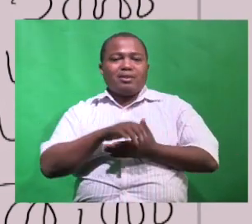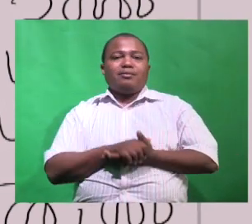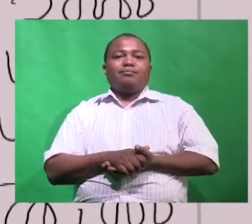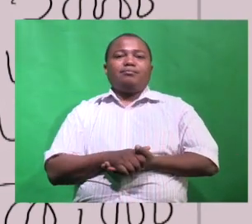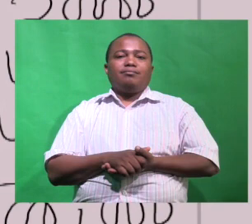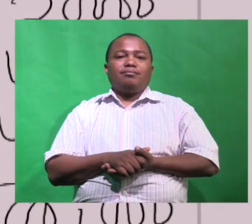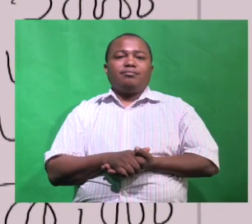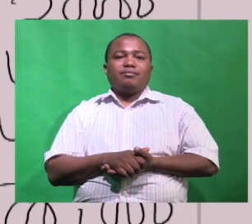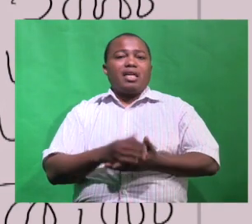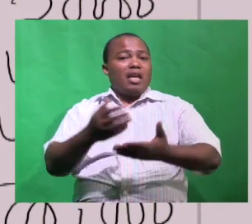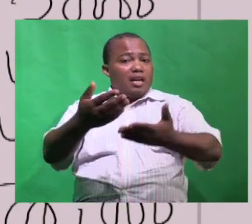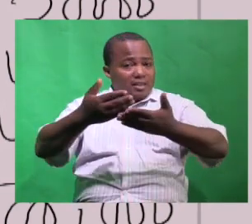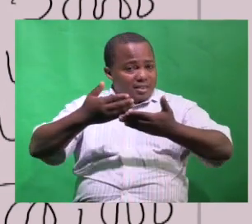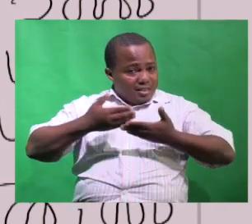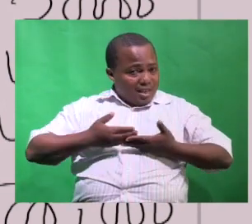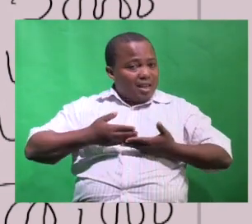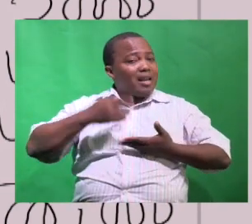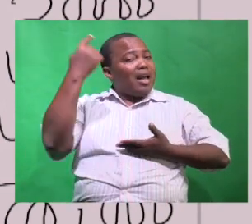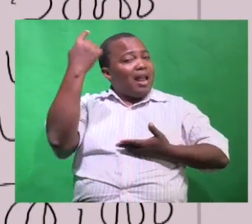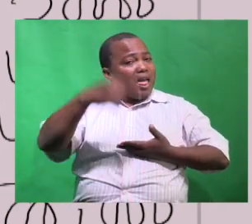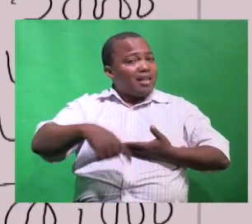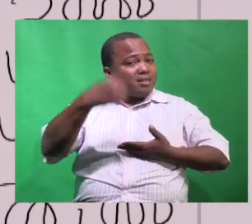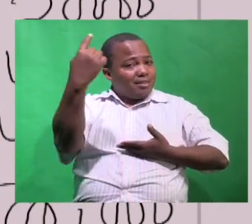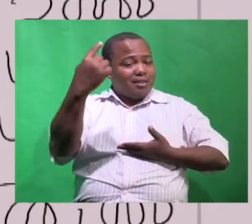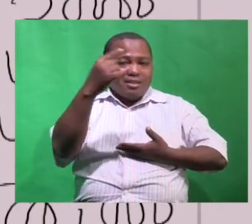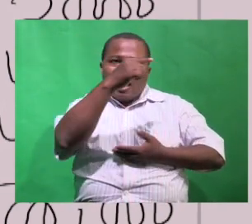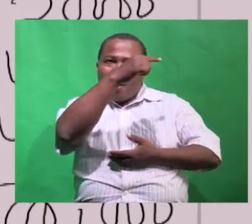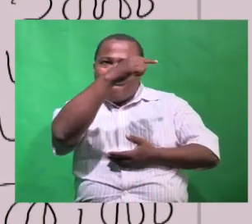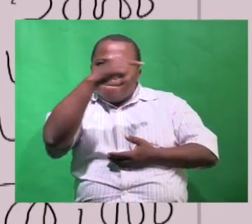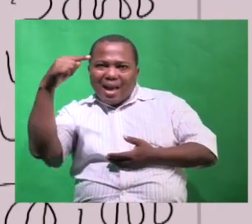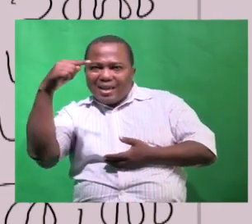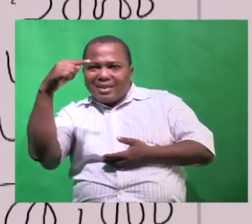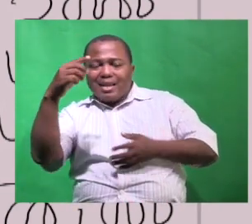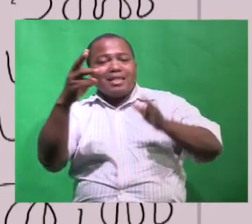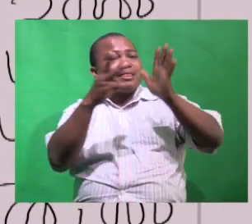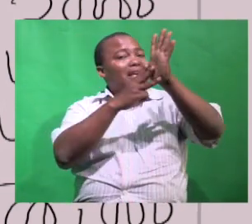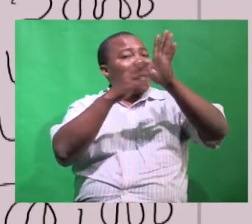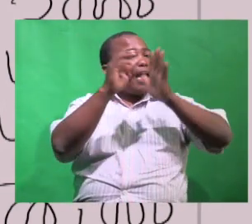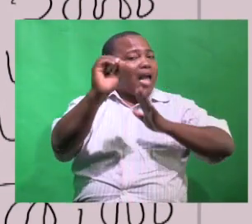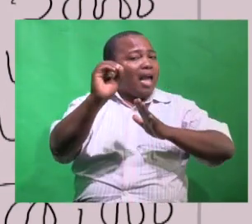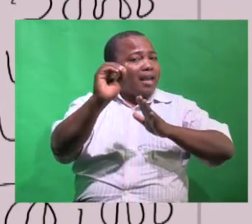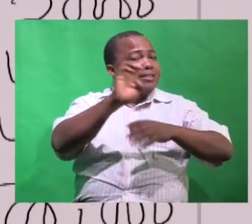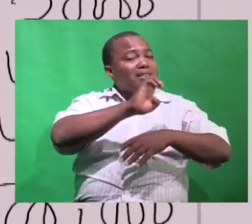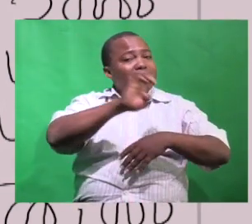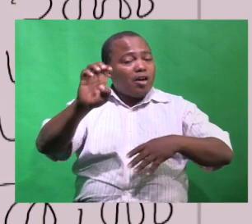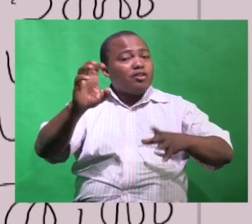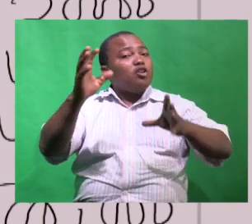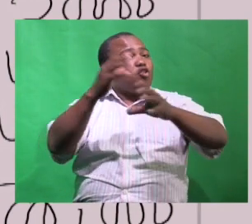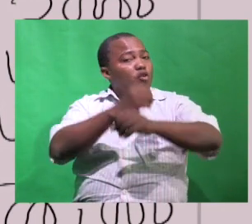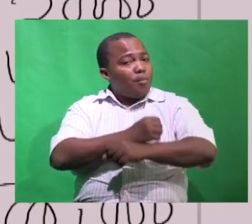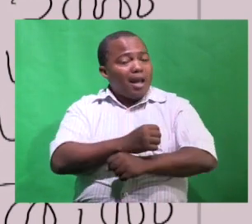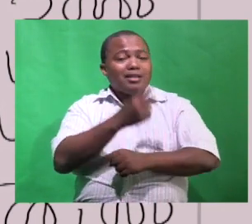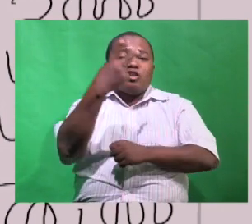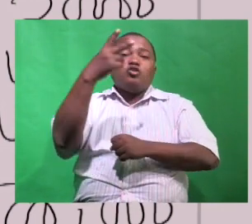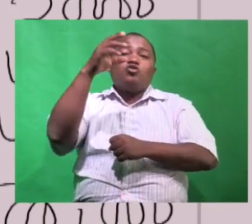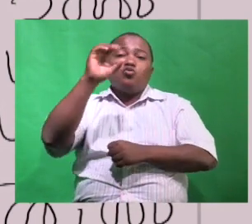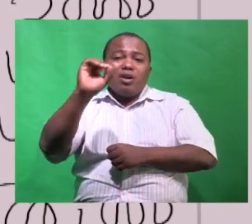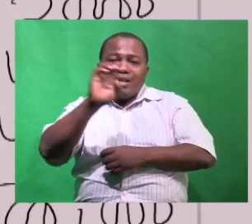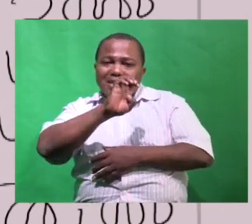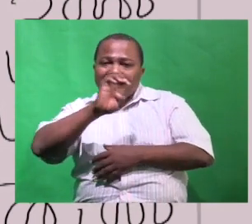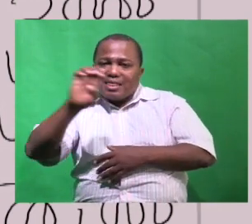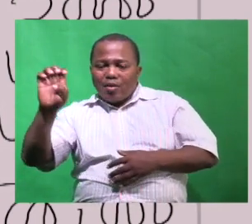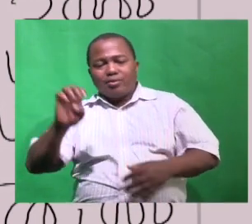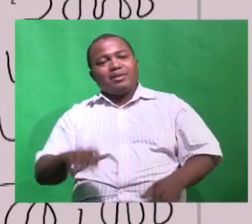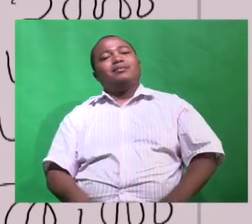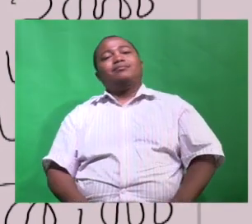Take 100,000 minus 80,000. You got 20,000.